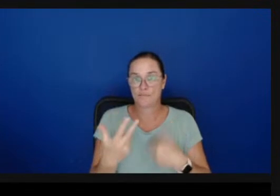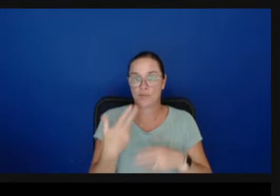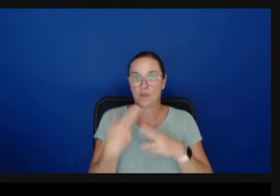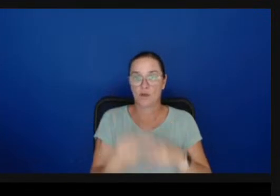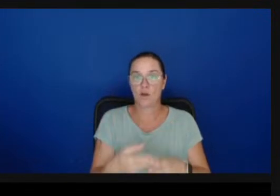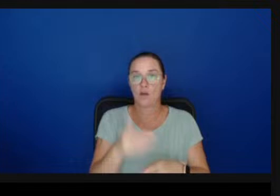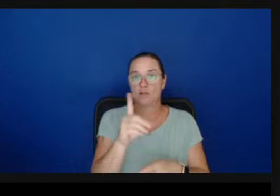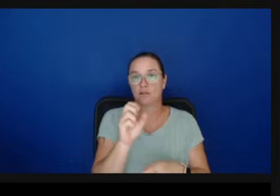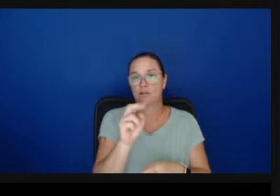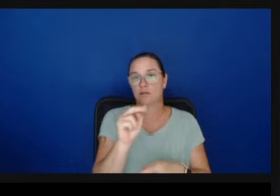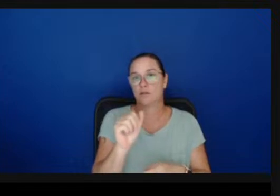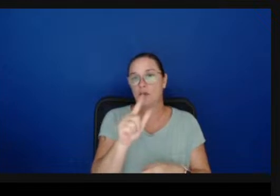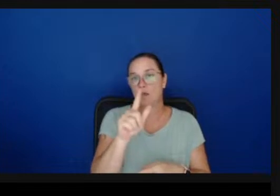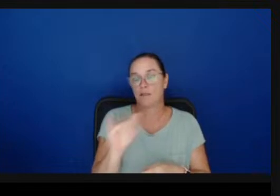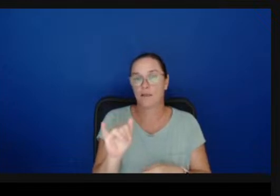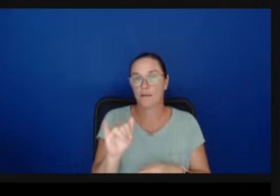Denali,